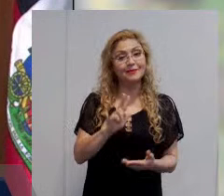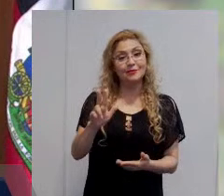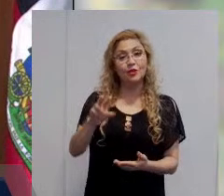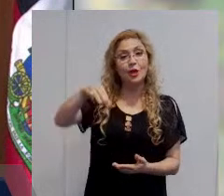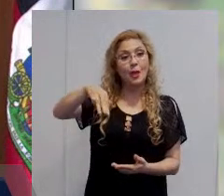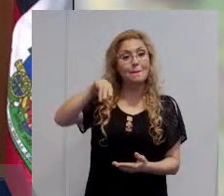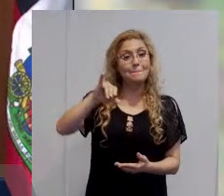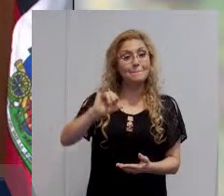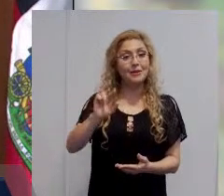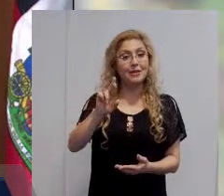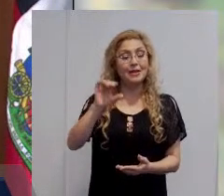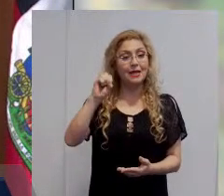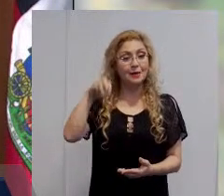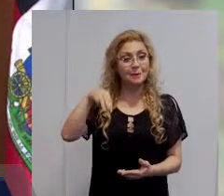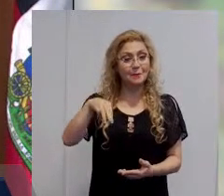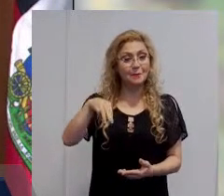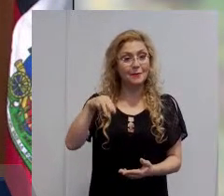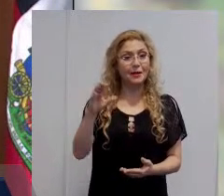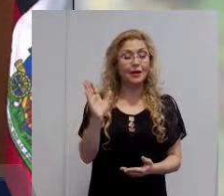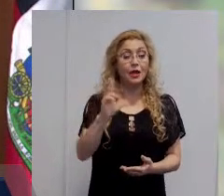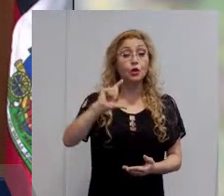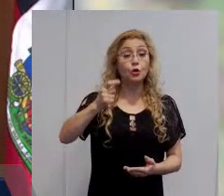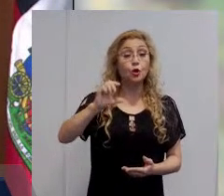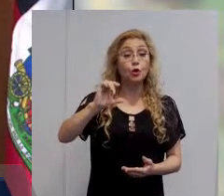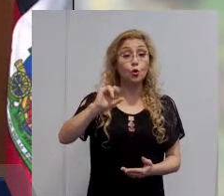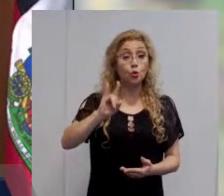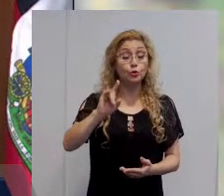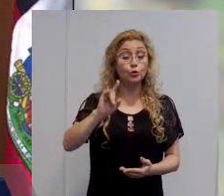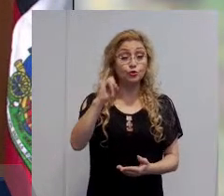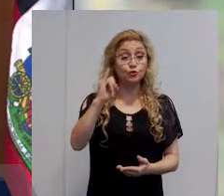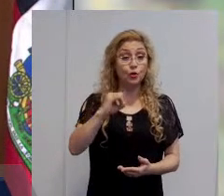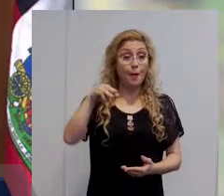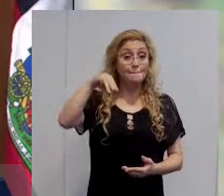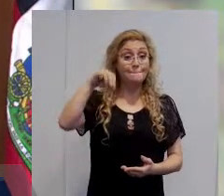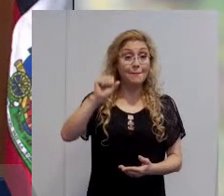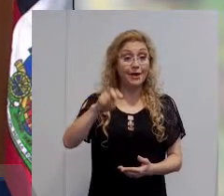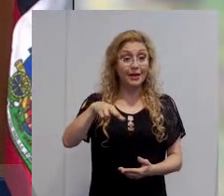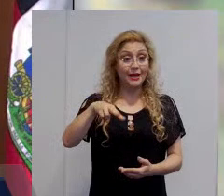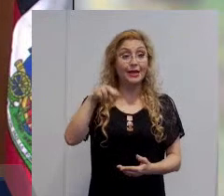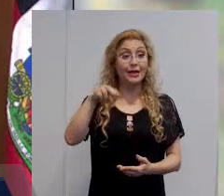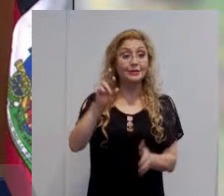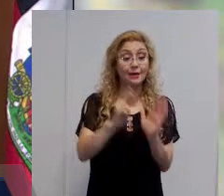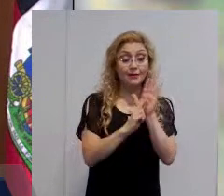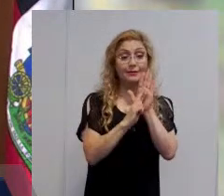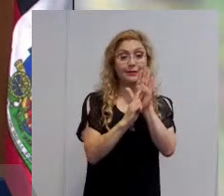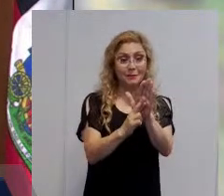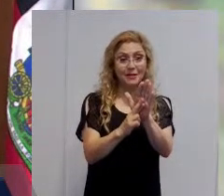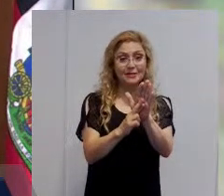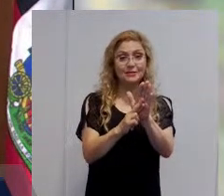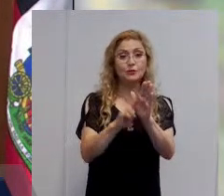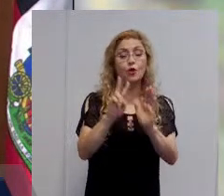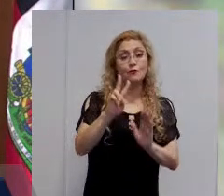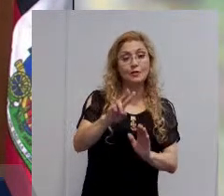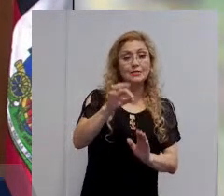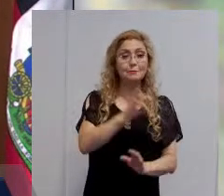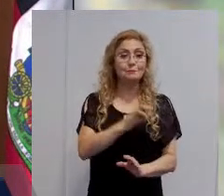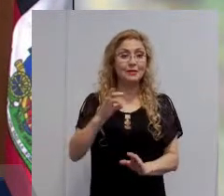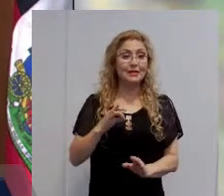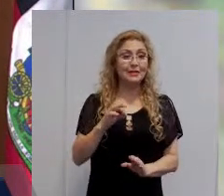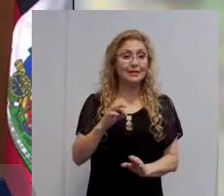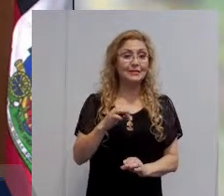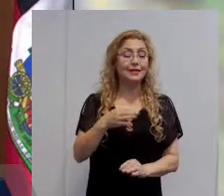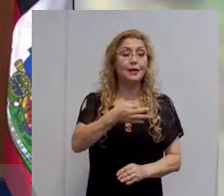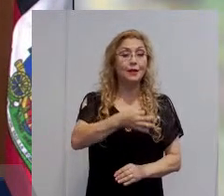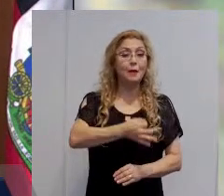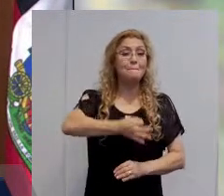introduce Miriam Estela Guzmán de Tejada, pro tempore presidency of CAC-SICA, Vice Minister of Rural Development, Ministry